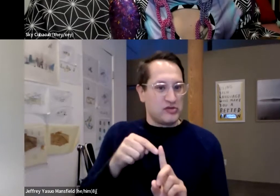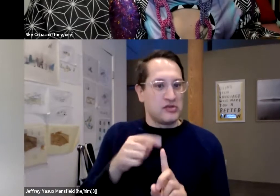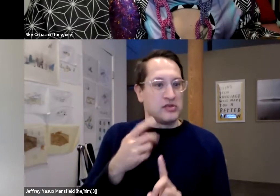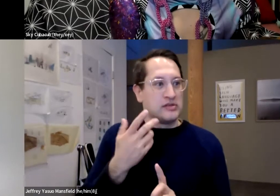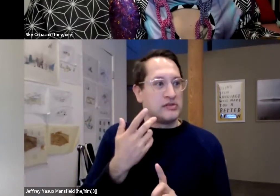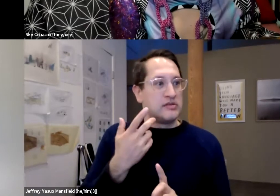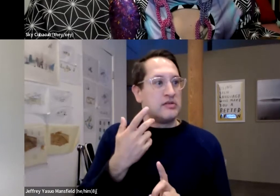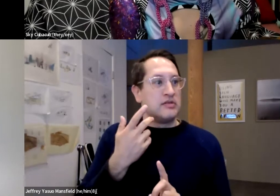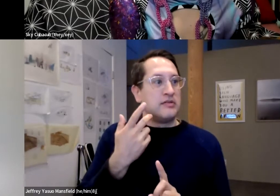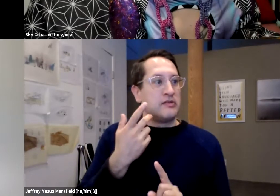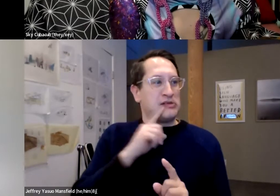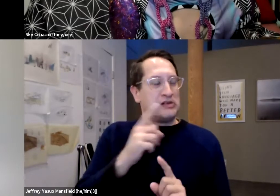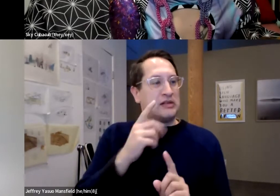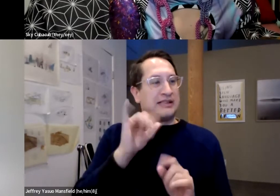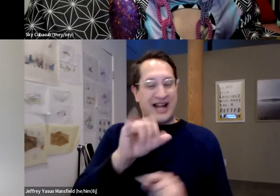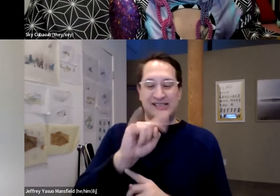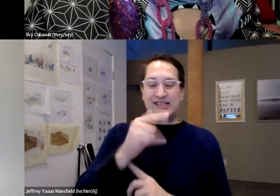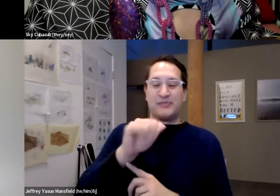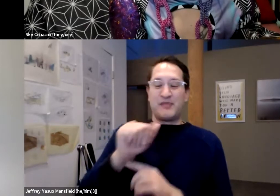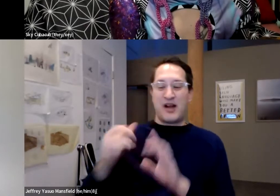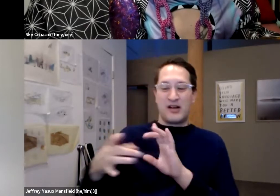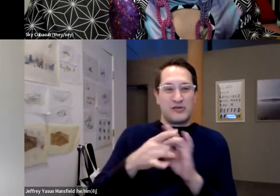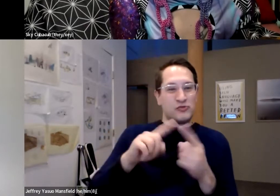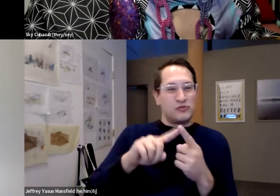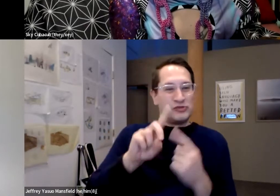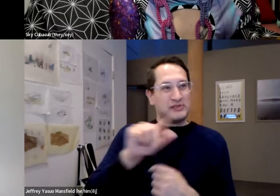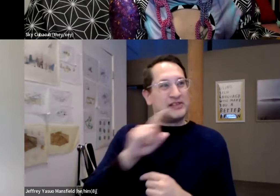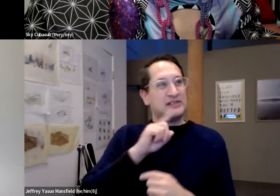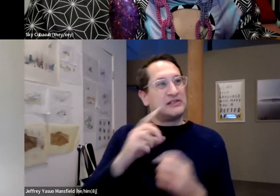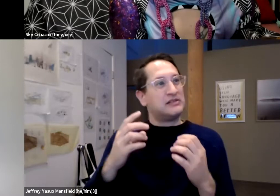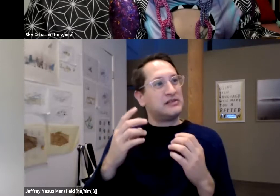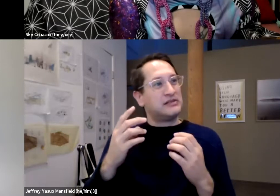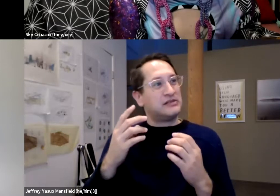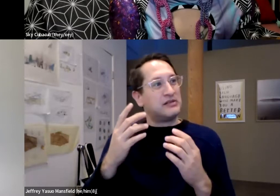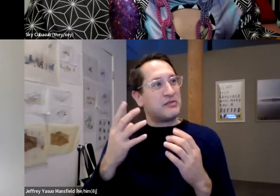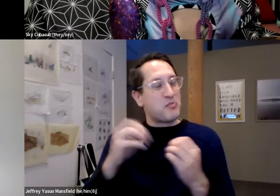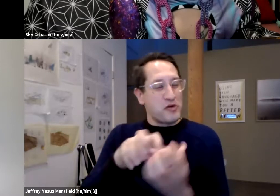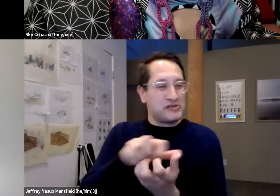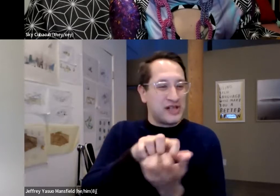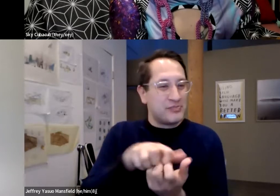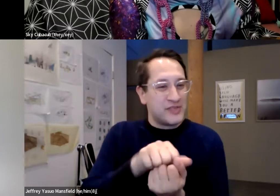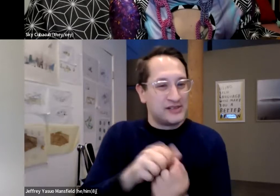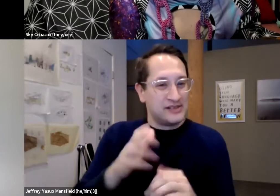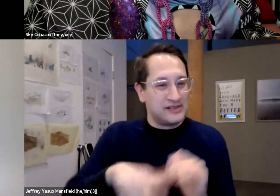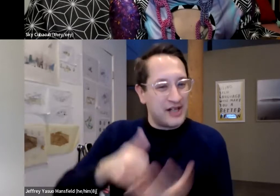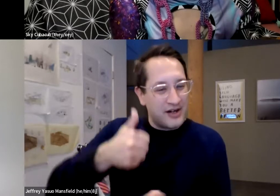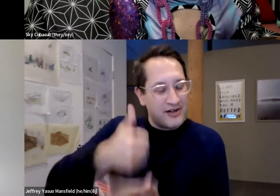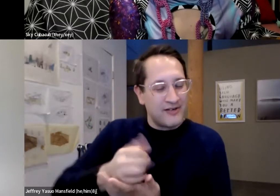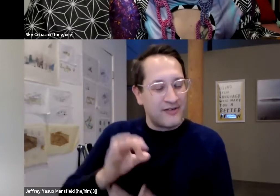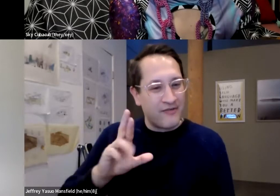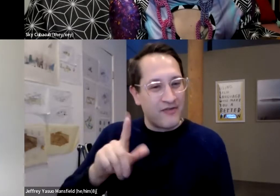All right, our lived experience, as mentioned, that stigma that's tied into disability is